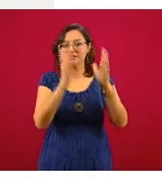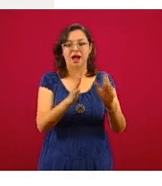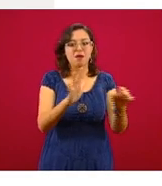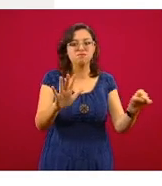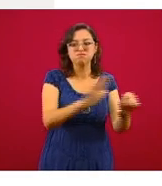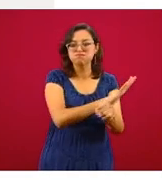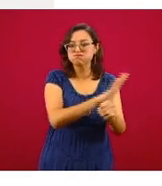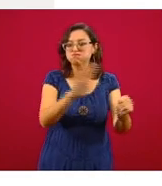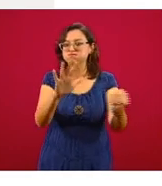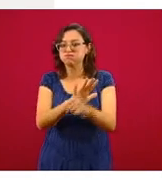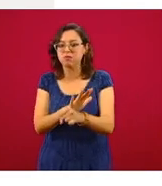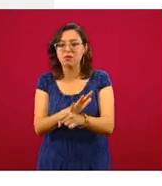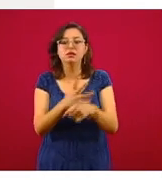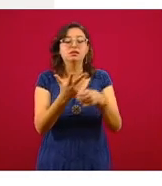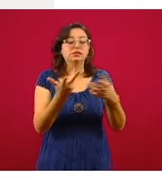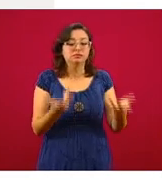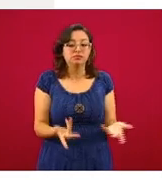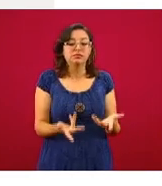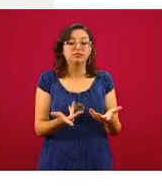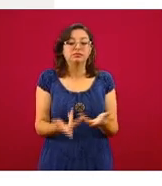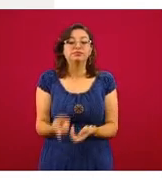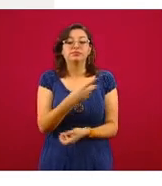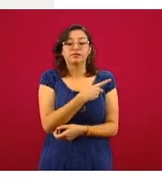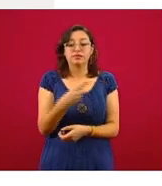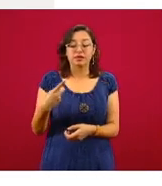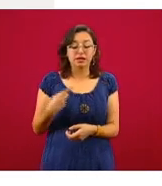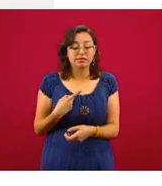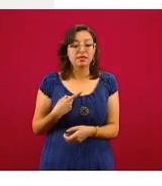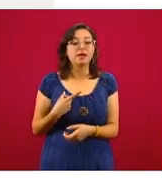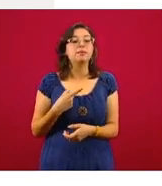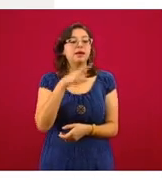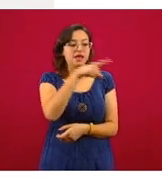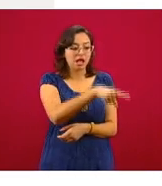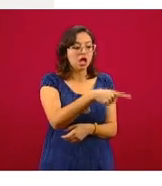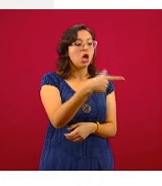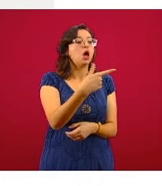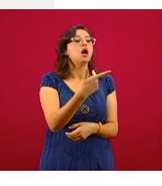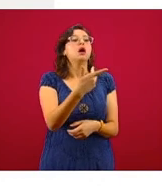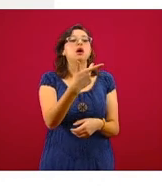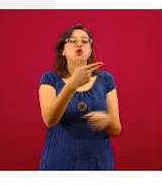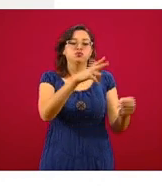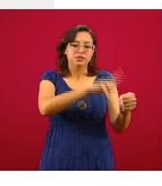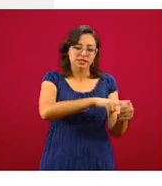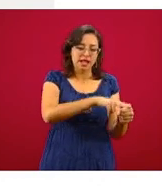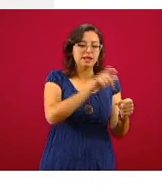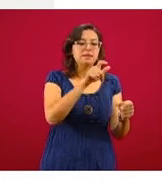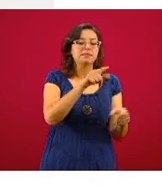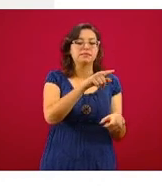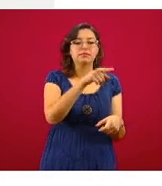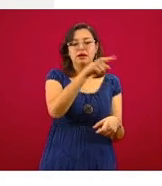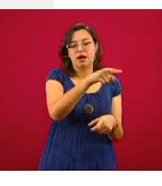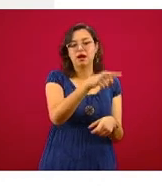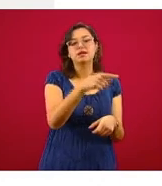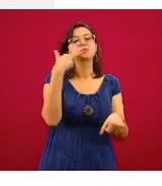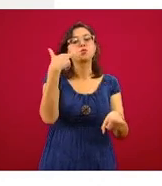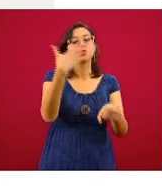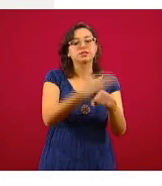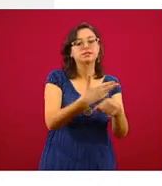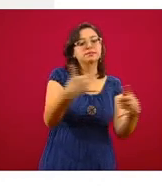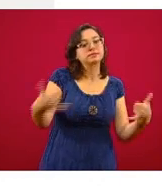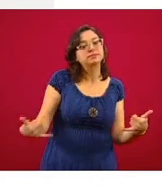So here the dynamic would change a little bit because the hospital is the one here that calls the telephone lines